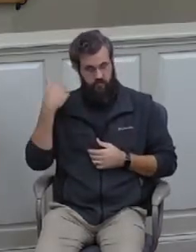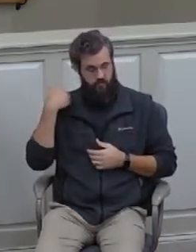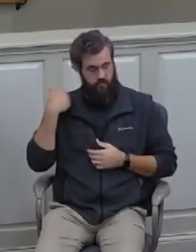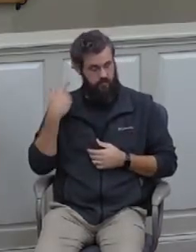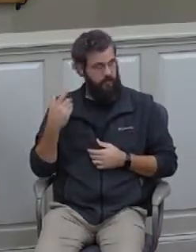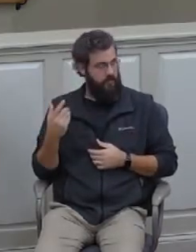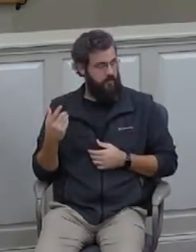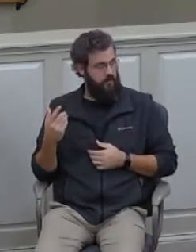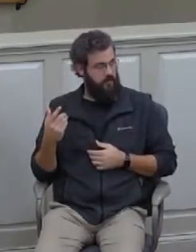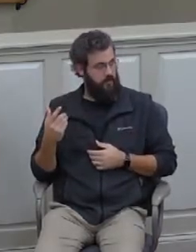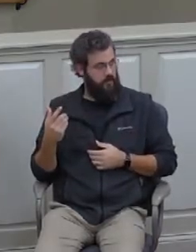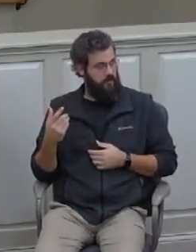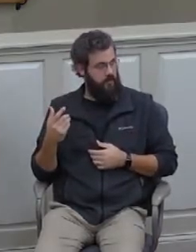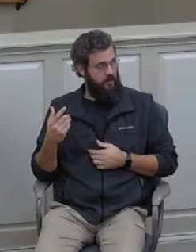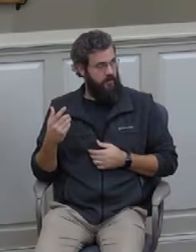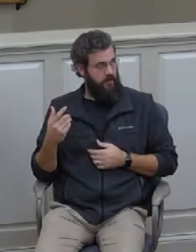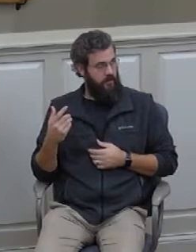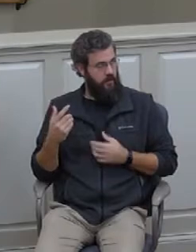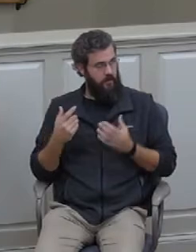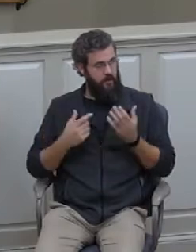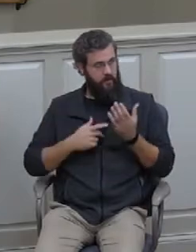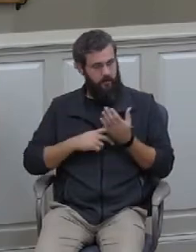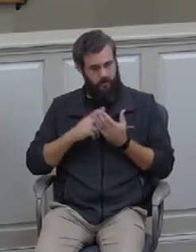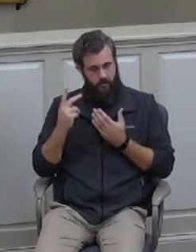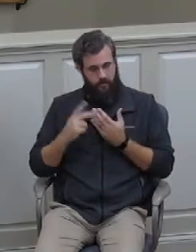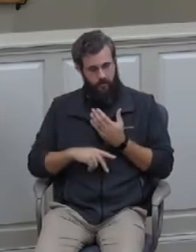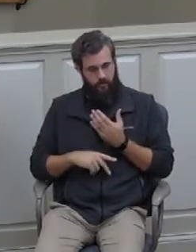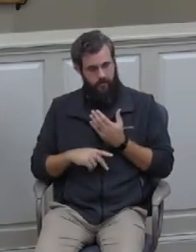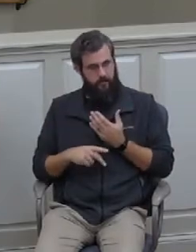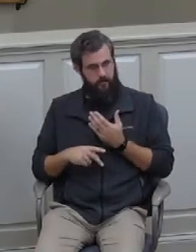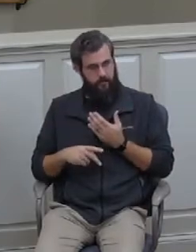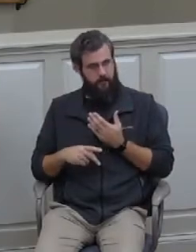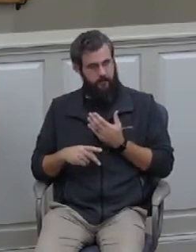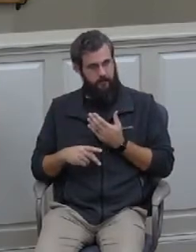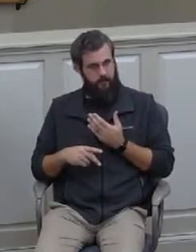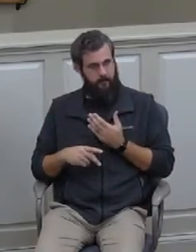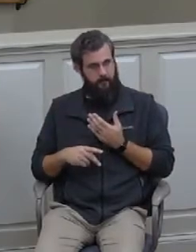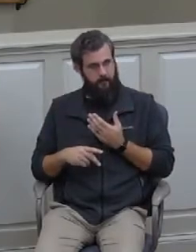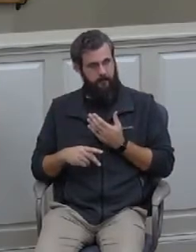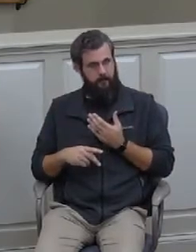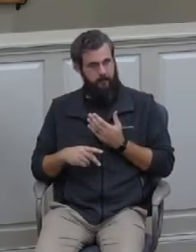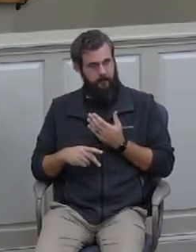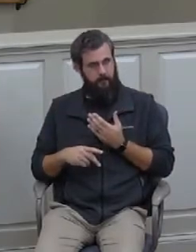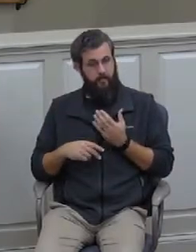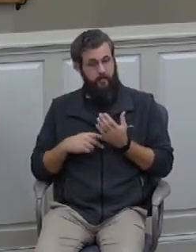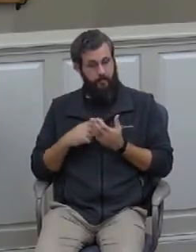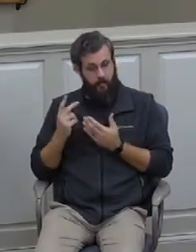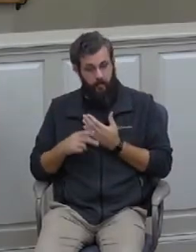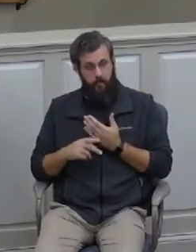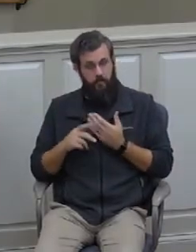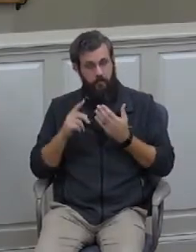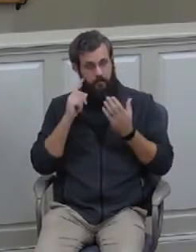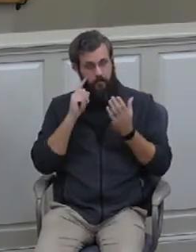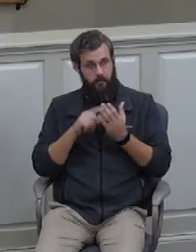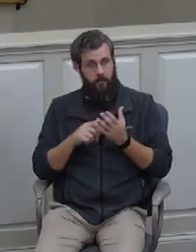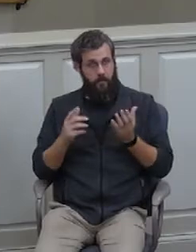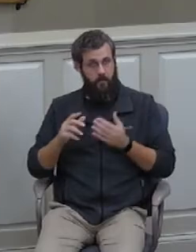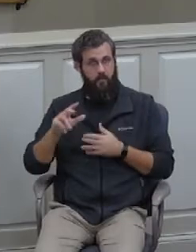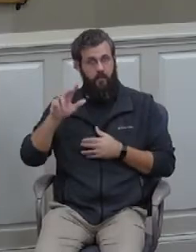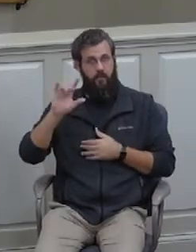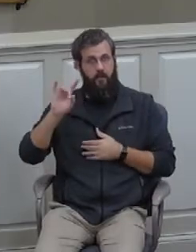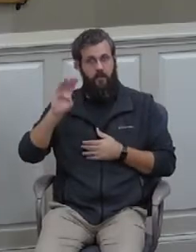and the program that the recognition is awarded through is a $38